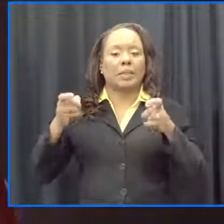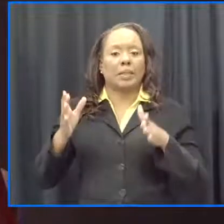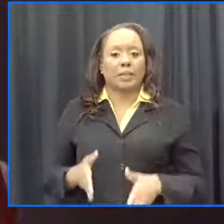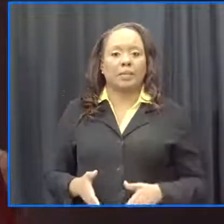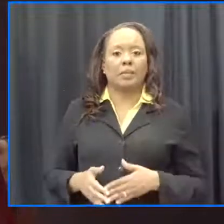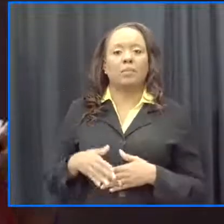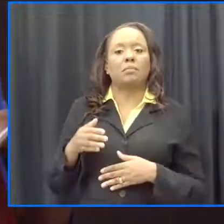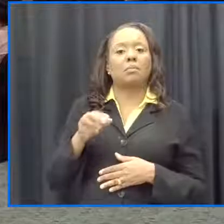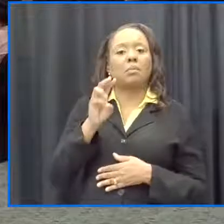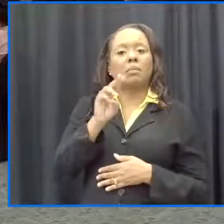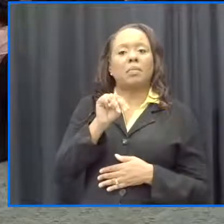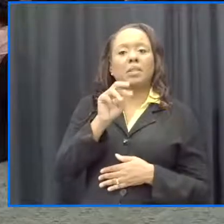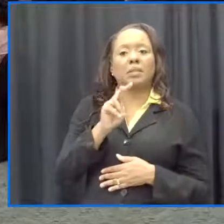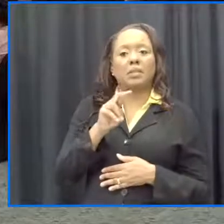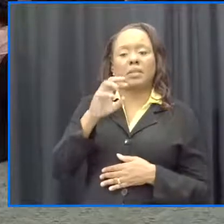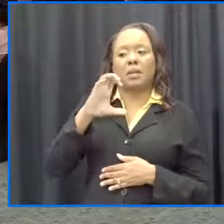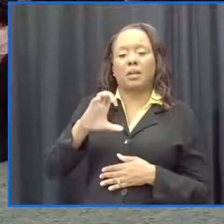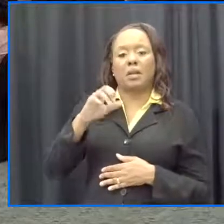Blackman.